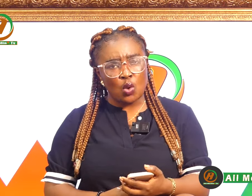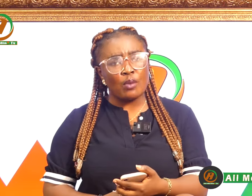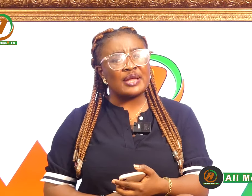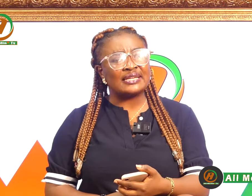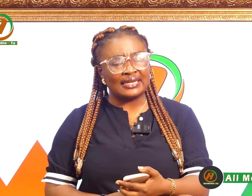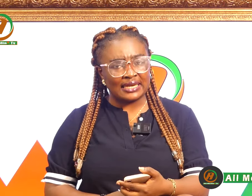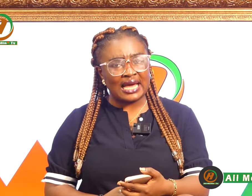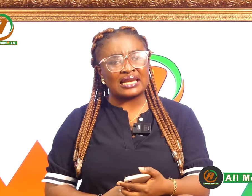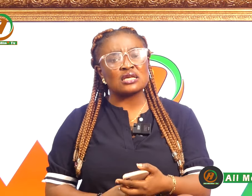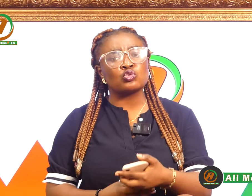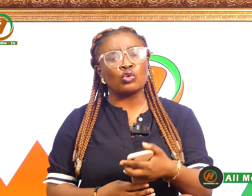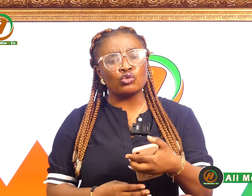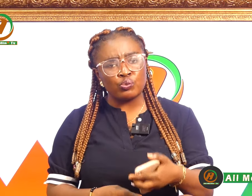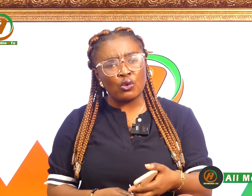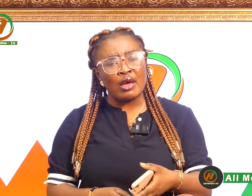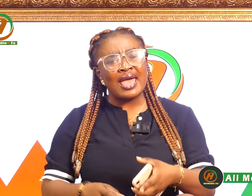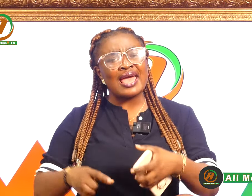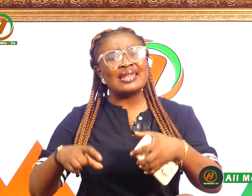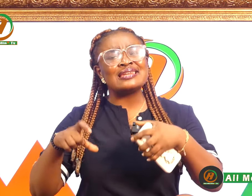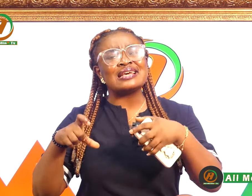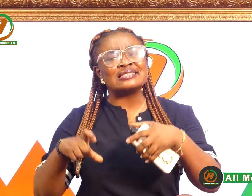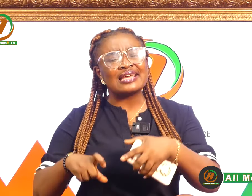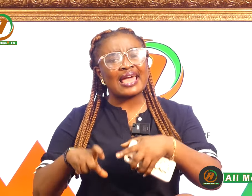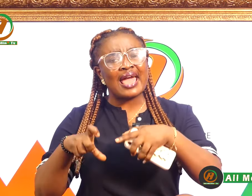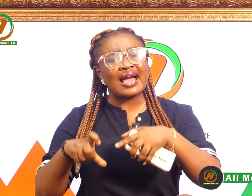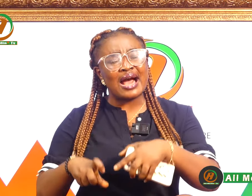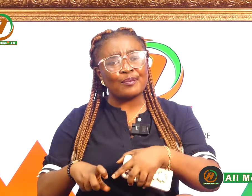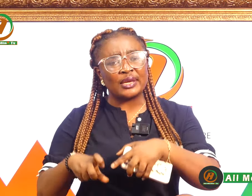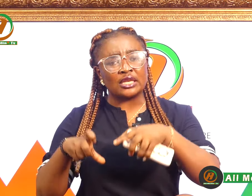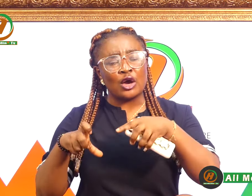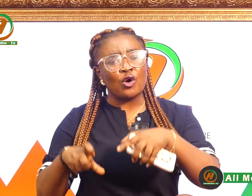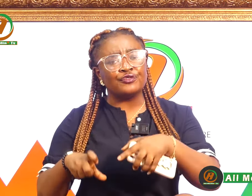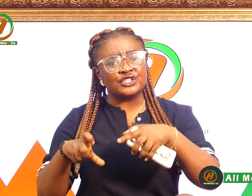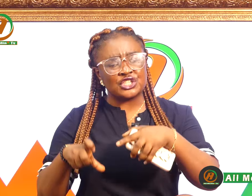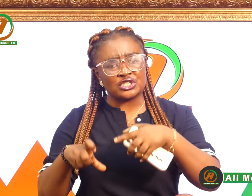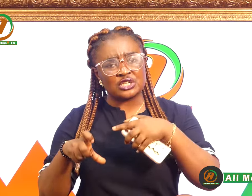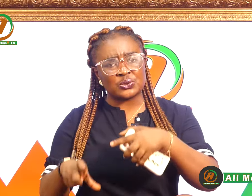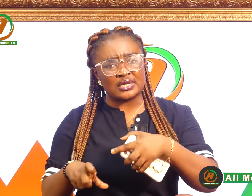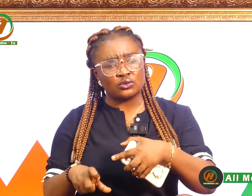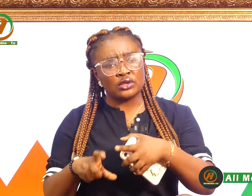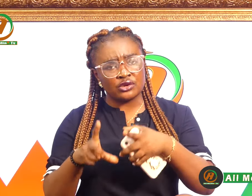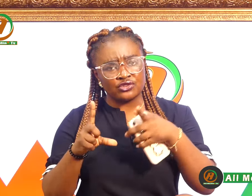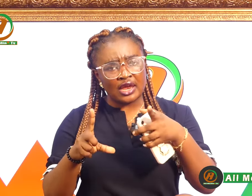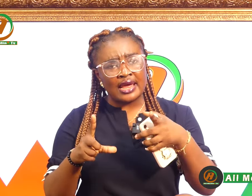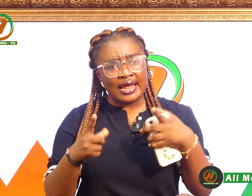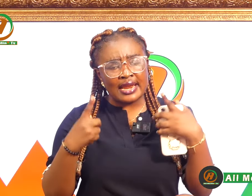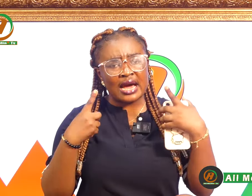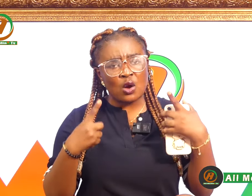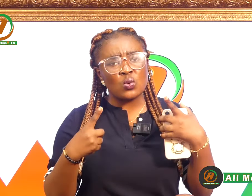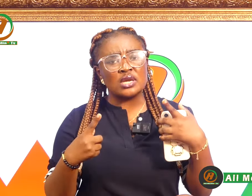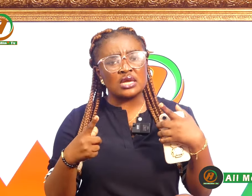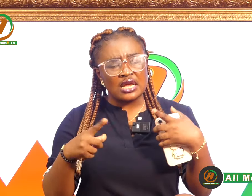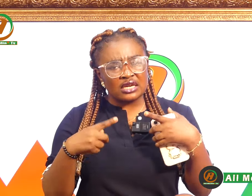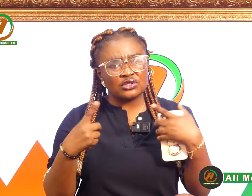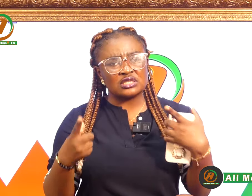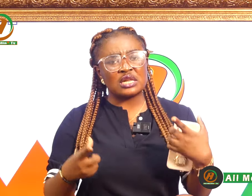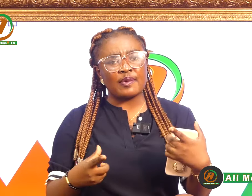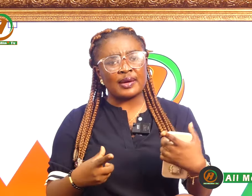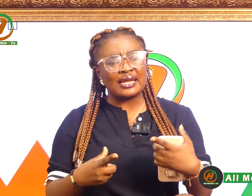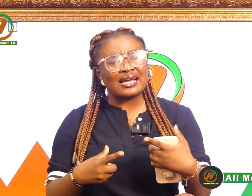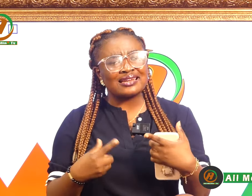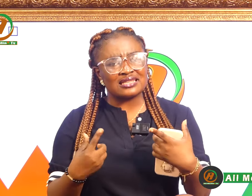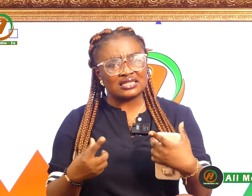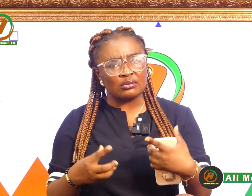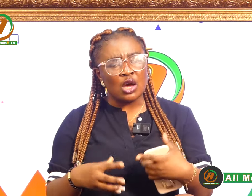Papeyi wobe dane. Anas wo numpu. Eni the second coming of Jesus Christ. Ode she. Na ha weni. Na shwe